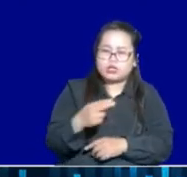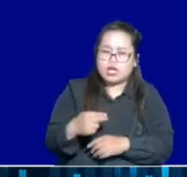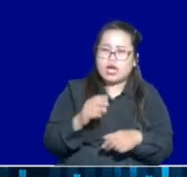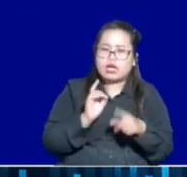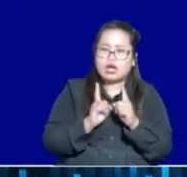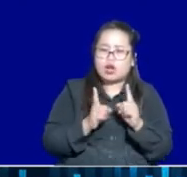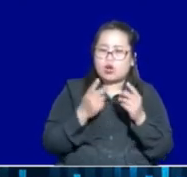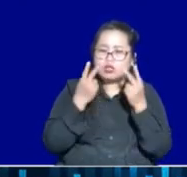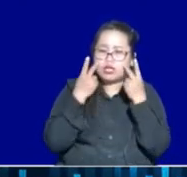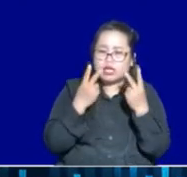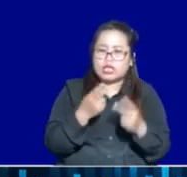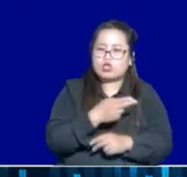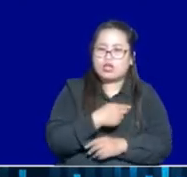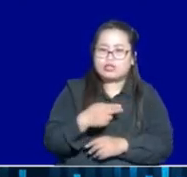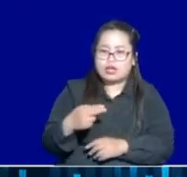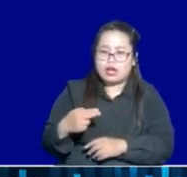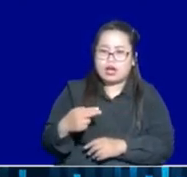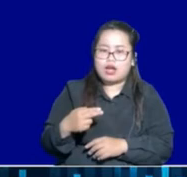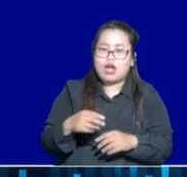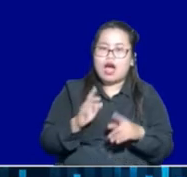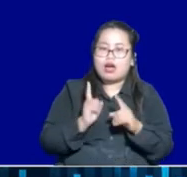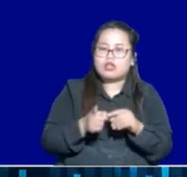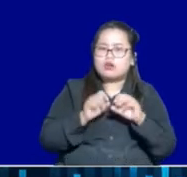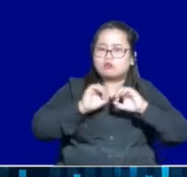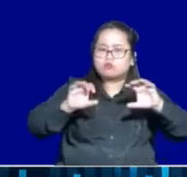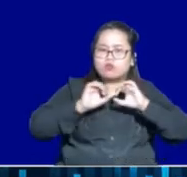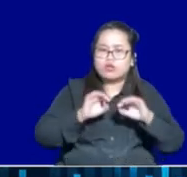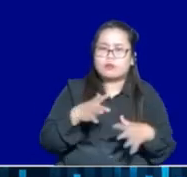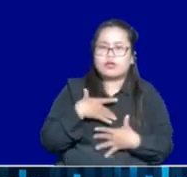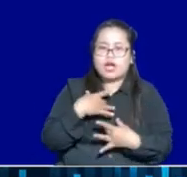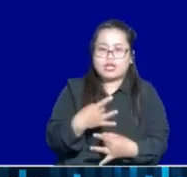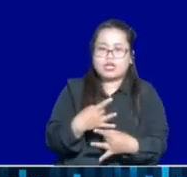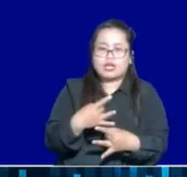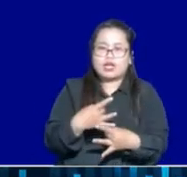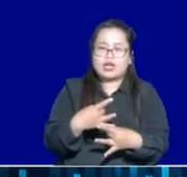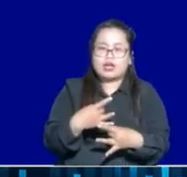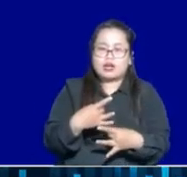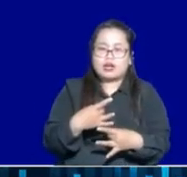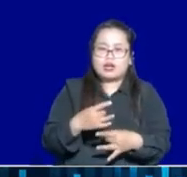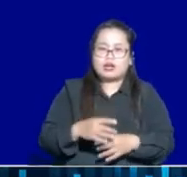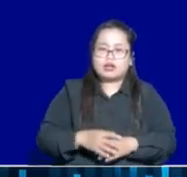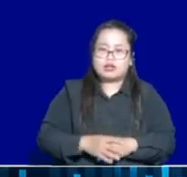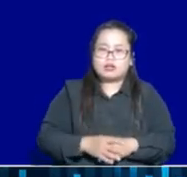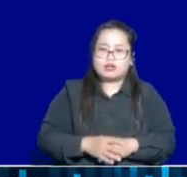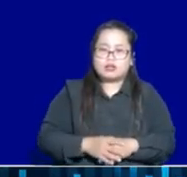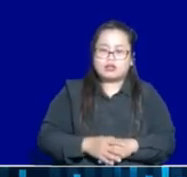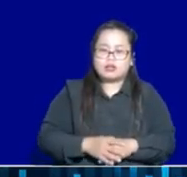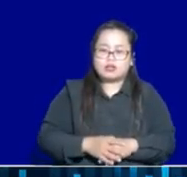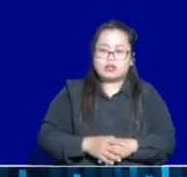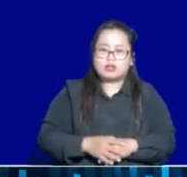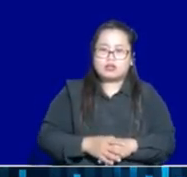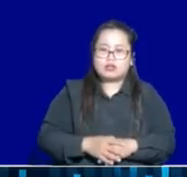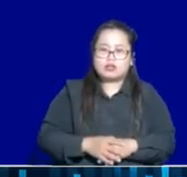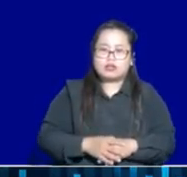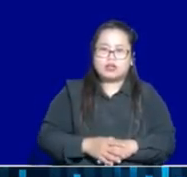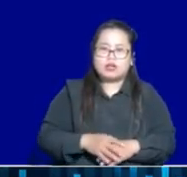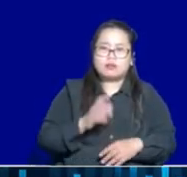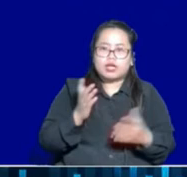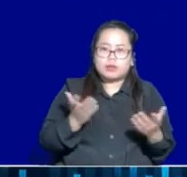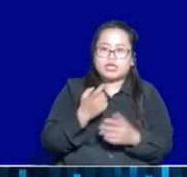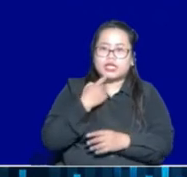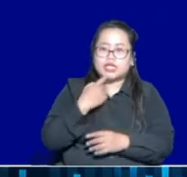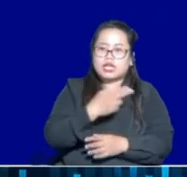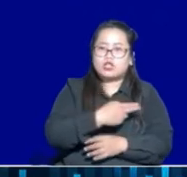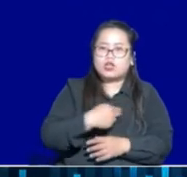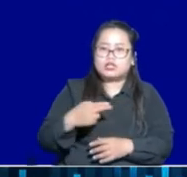I saw very interesting announcements immediately post COP27 relating to Indonesia. And I wanted to reflect a little bit about how